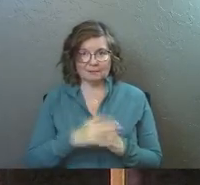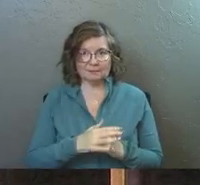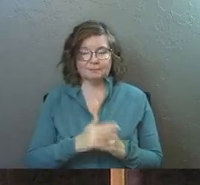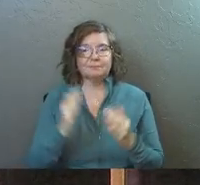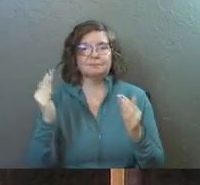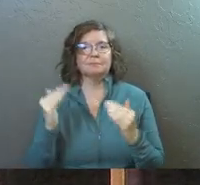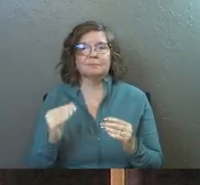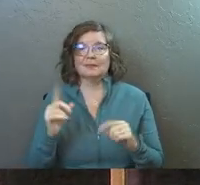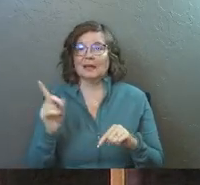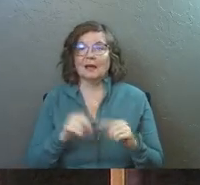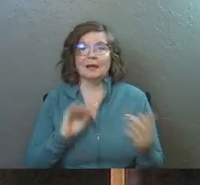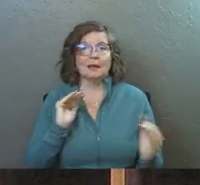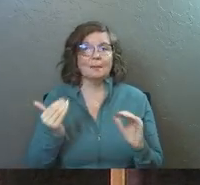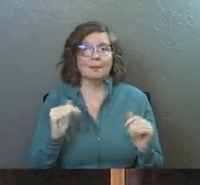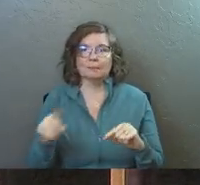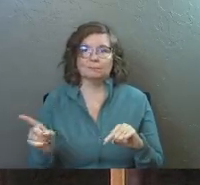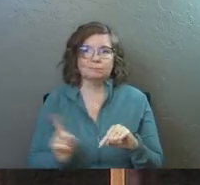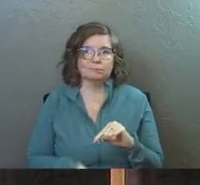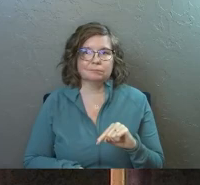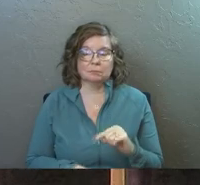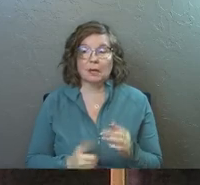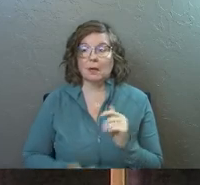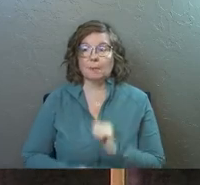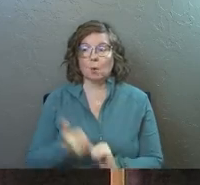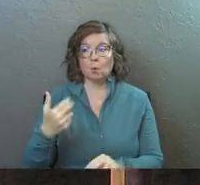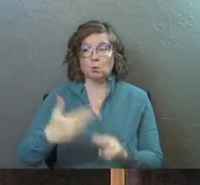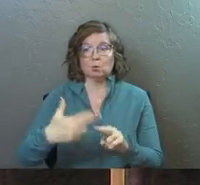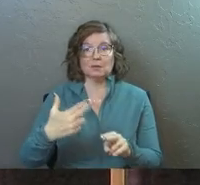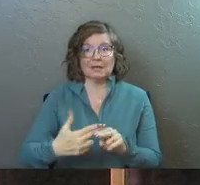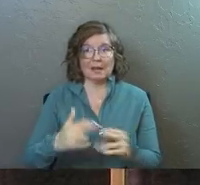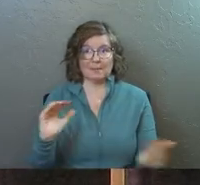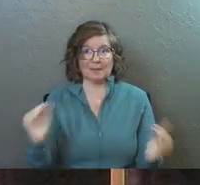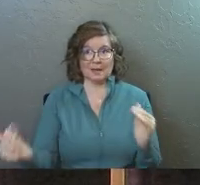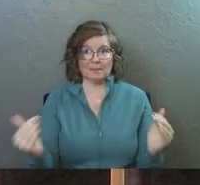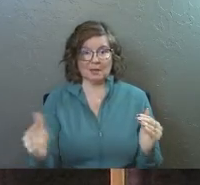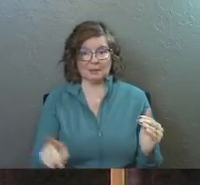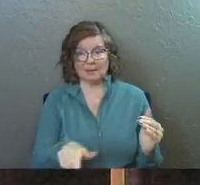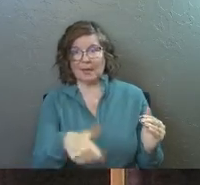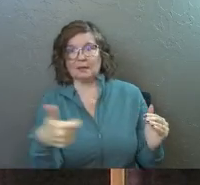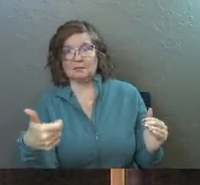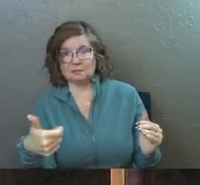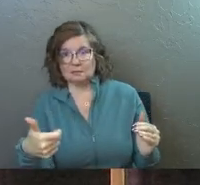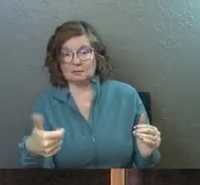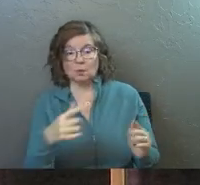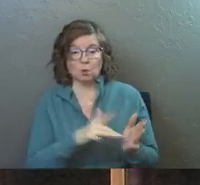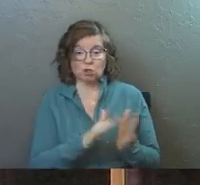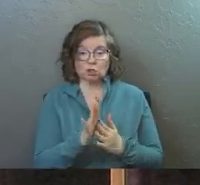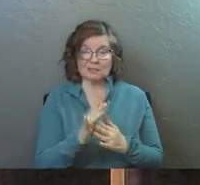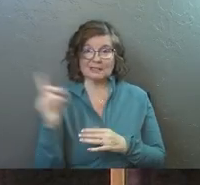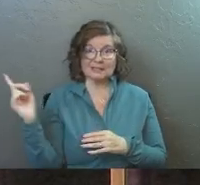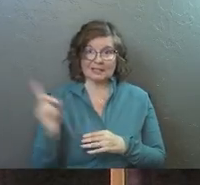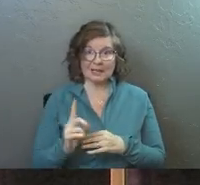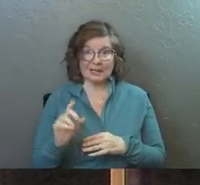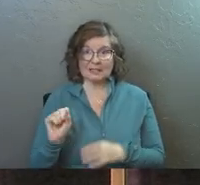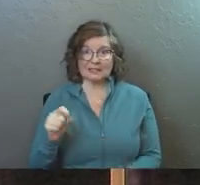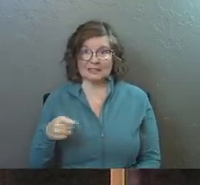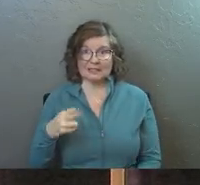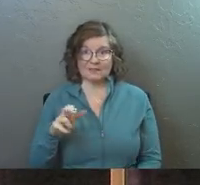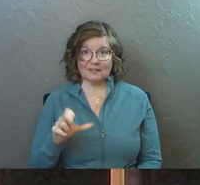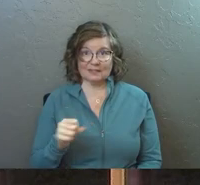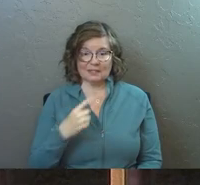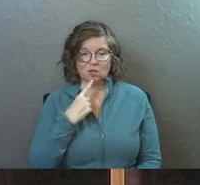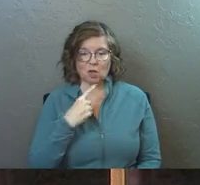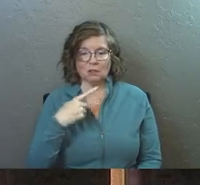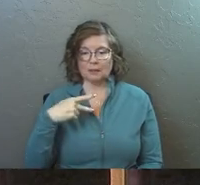Next, he is without comparison. Most names are a comparison to something else. When Jesus came to Cephas and he called